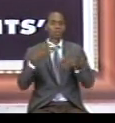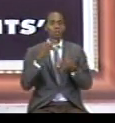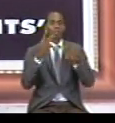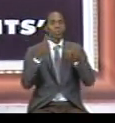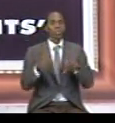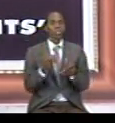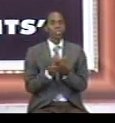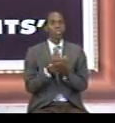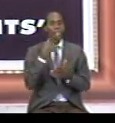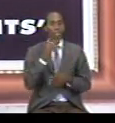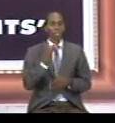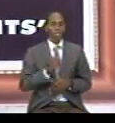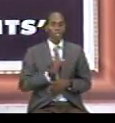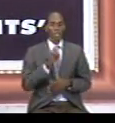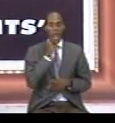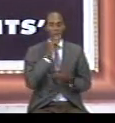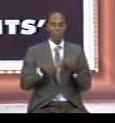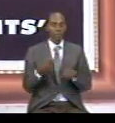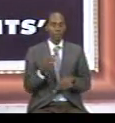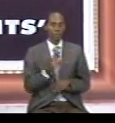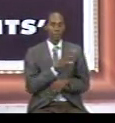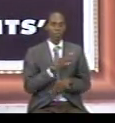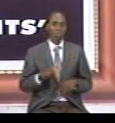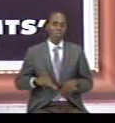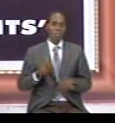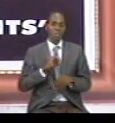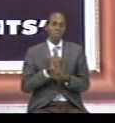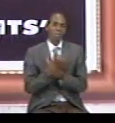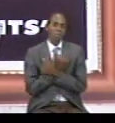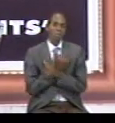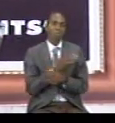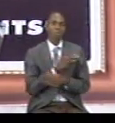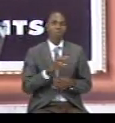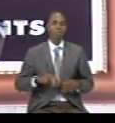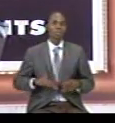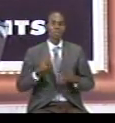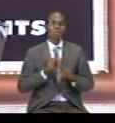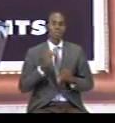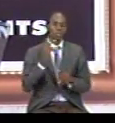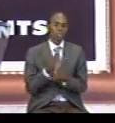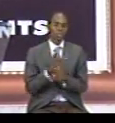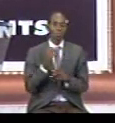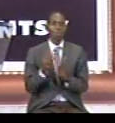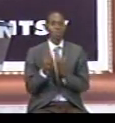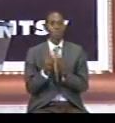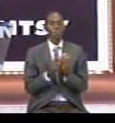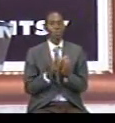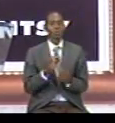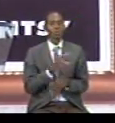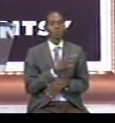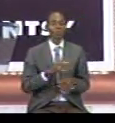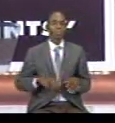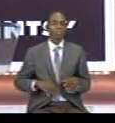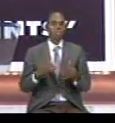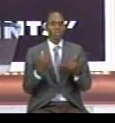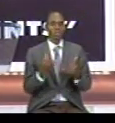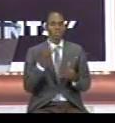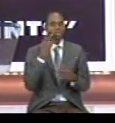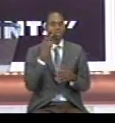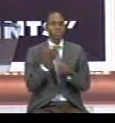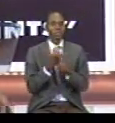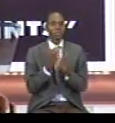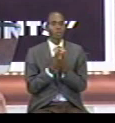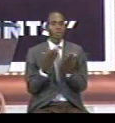of Christ, I love Christ, and I keep the commandments of Christ. Let's come to James chapter 4, and I'm reading